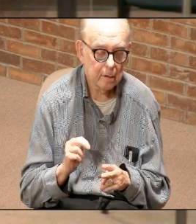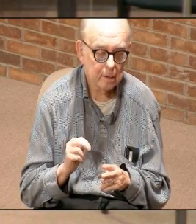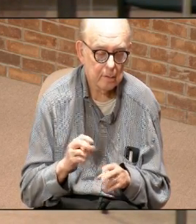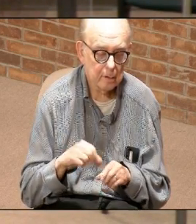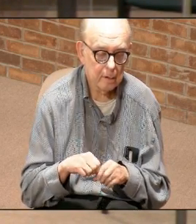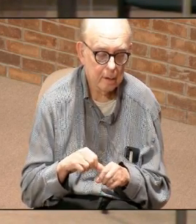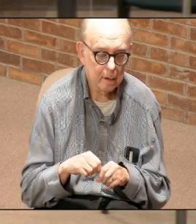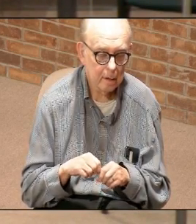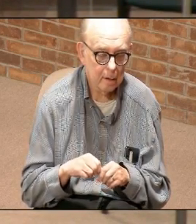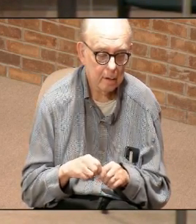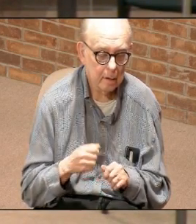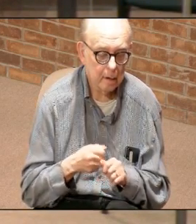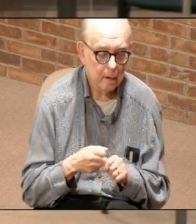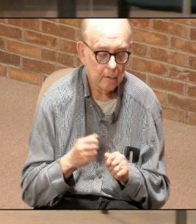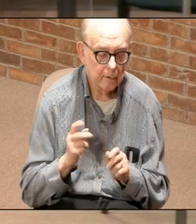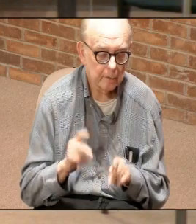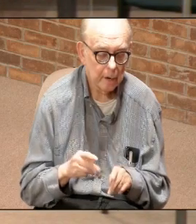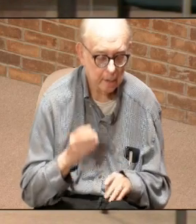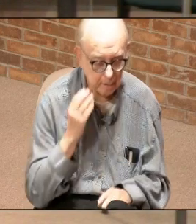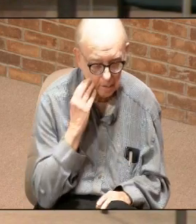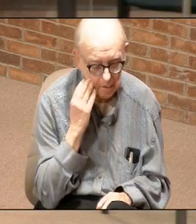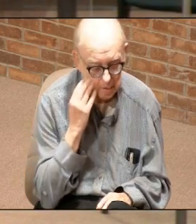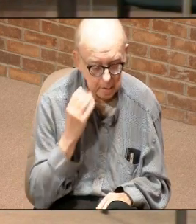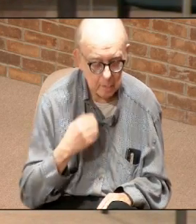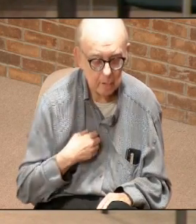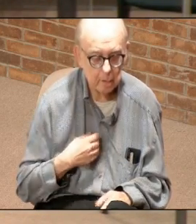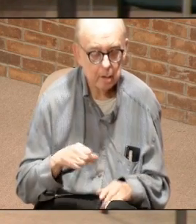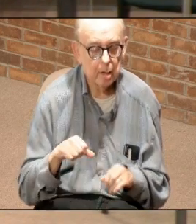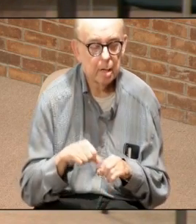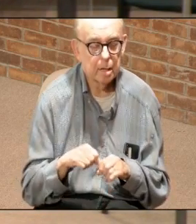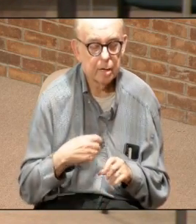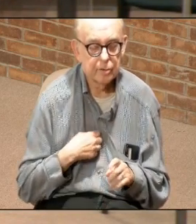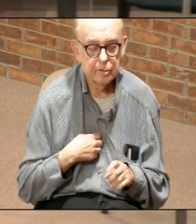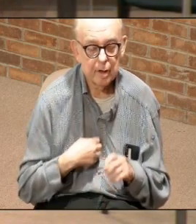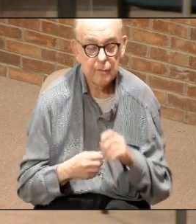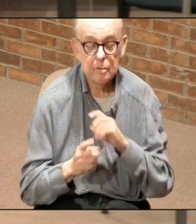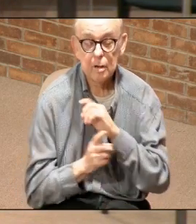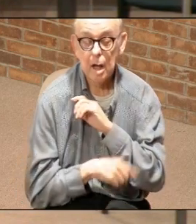And as everyone knows, elections have consequences.